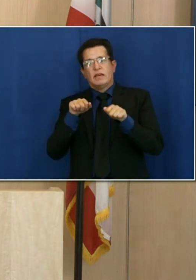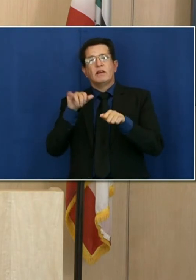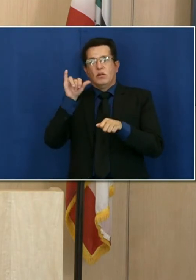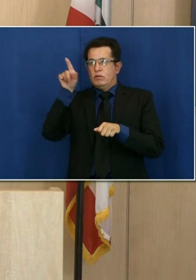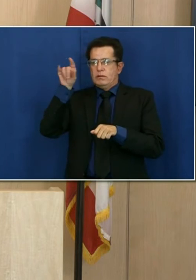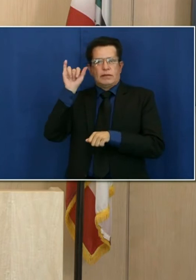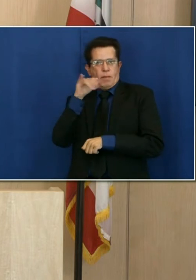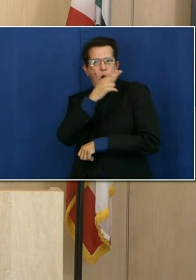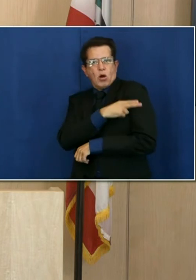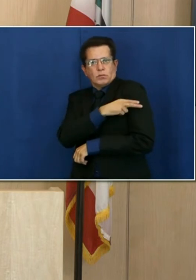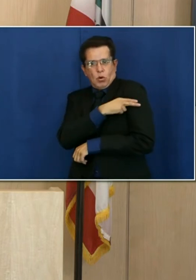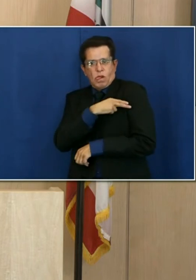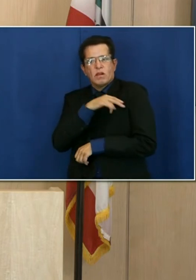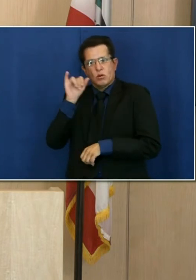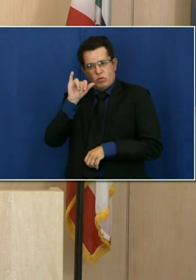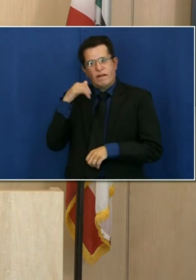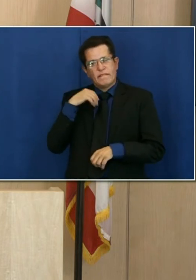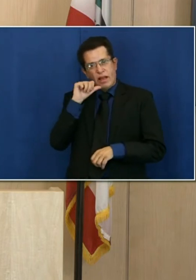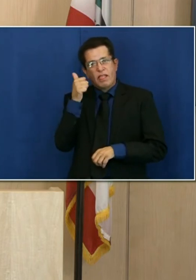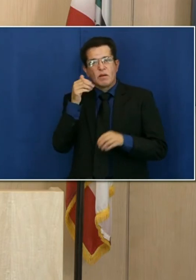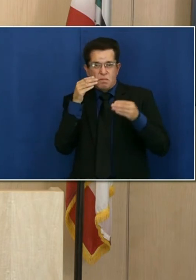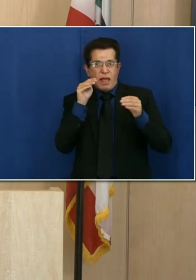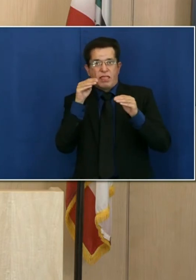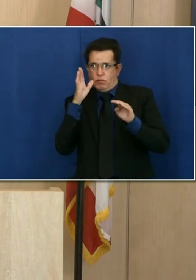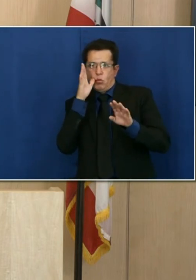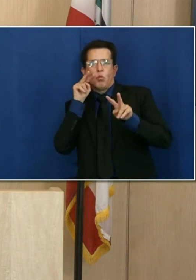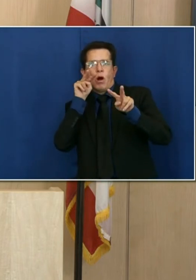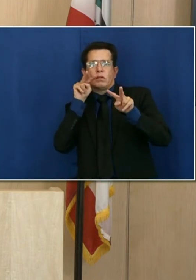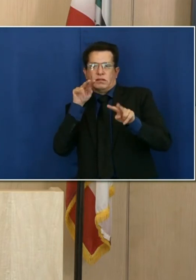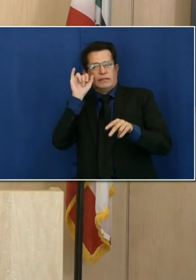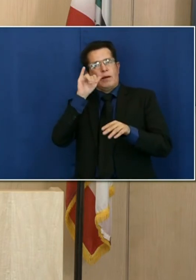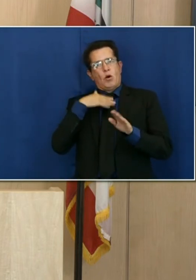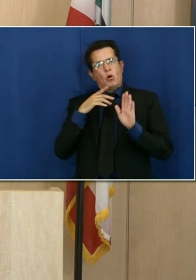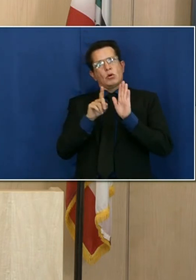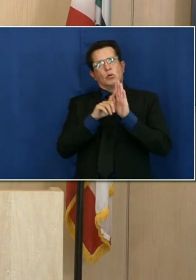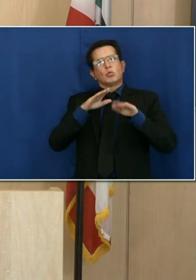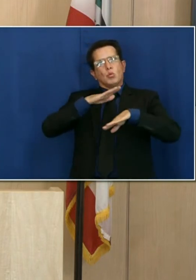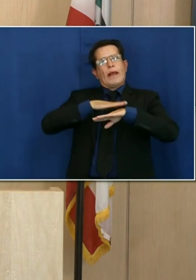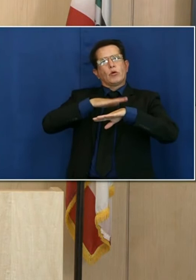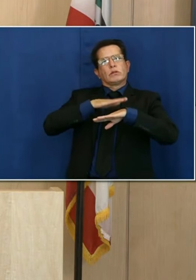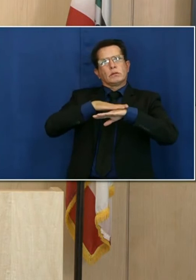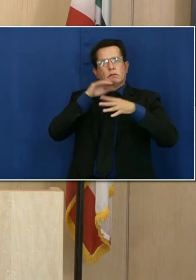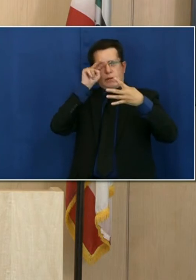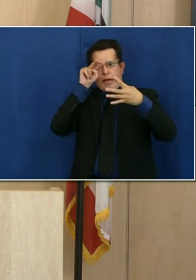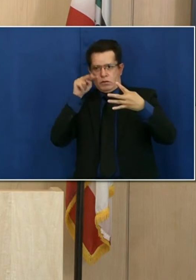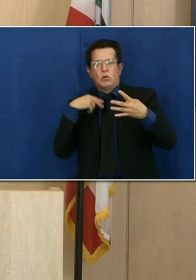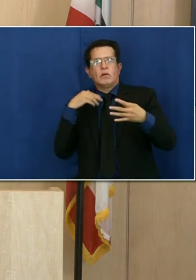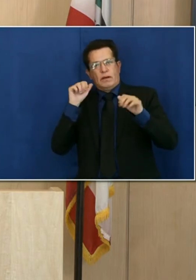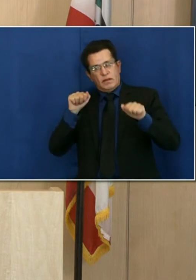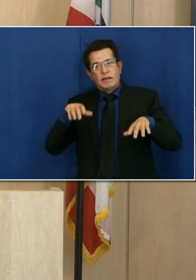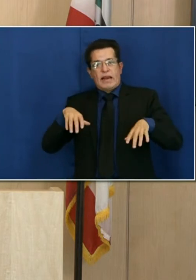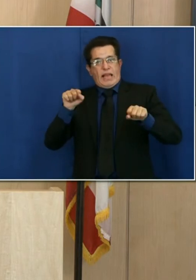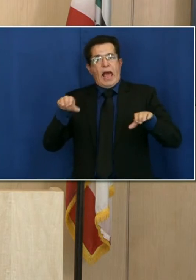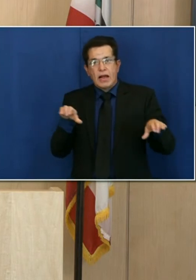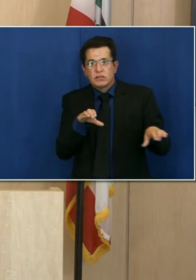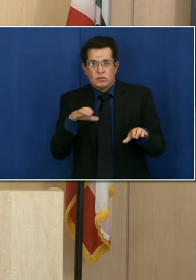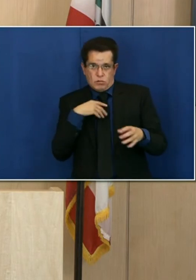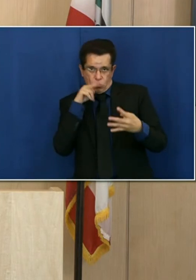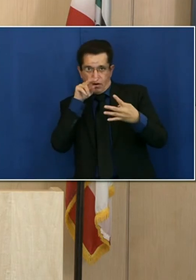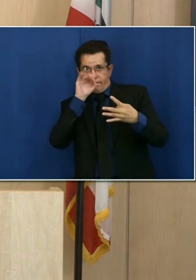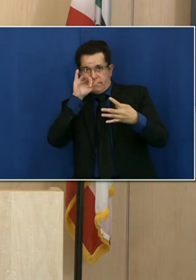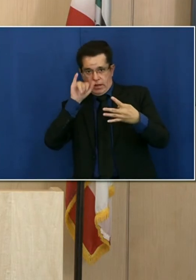hospitalizations. That's why we have our triggers dashboard, so that there are actions that we can take based on whether or not